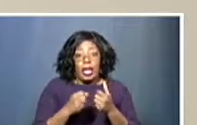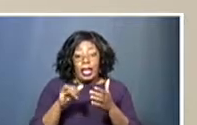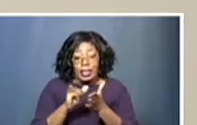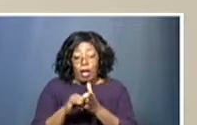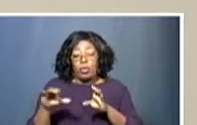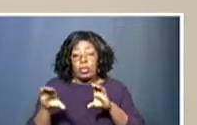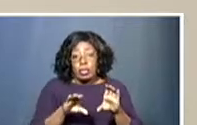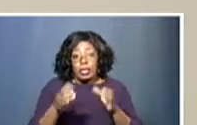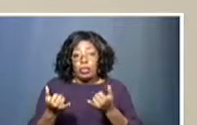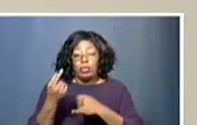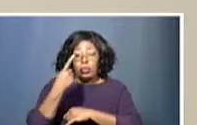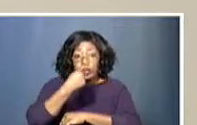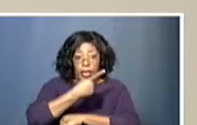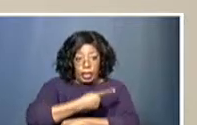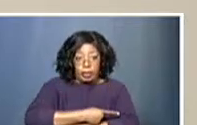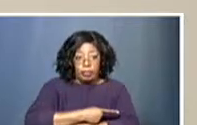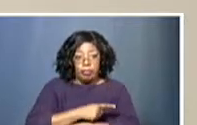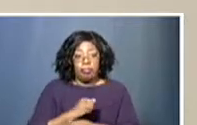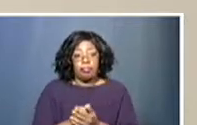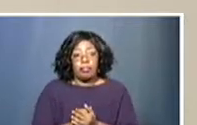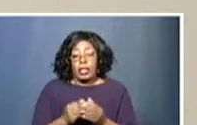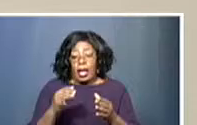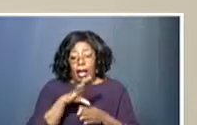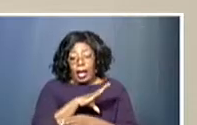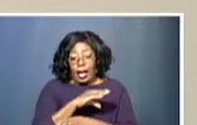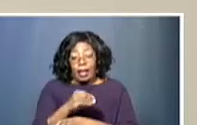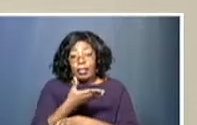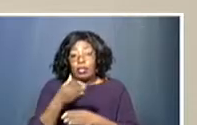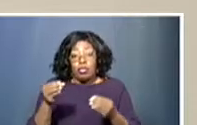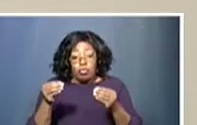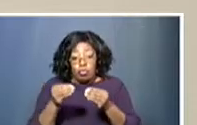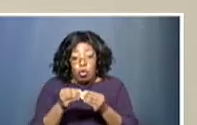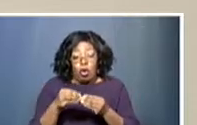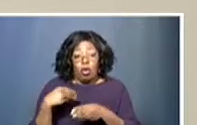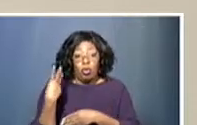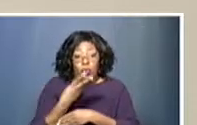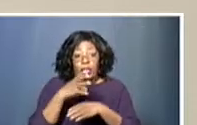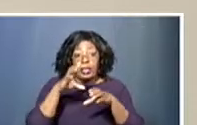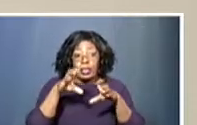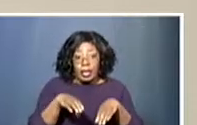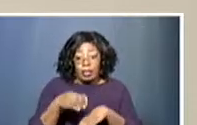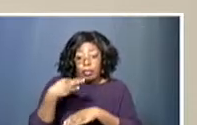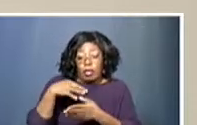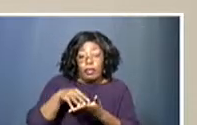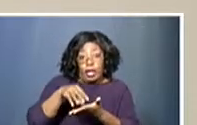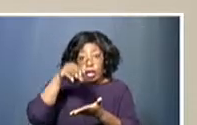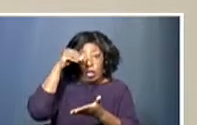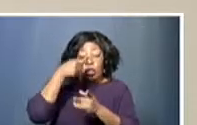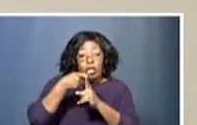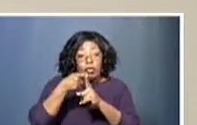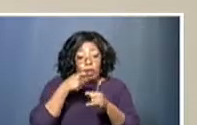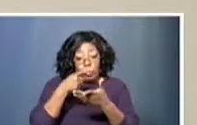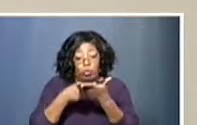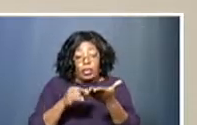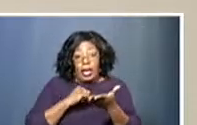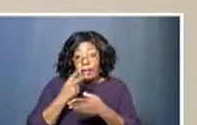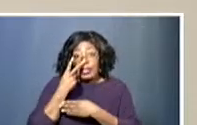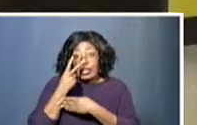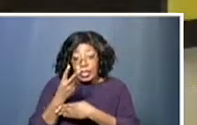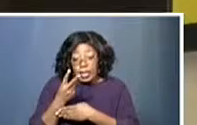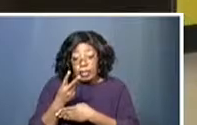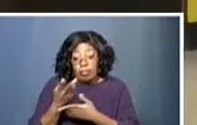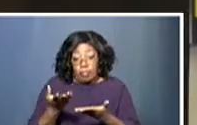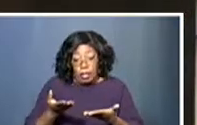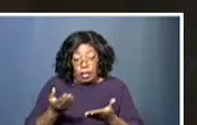today. And there is much that we can gain and learn from what I've seen since I was